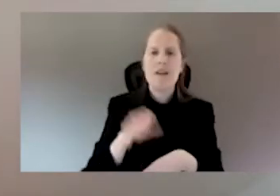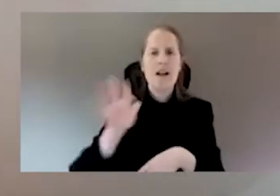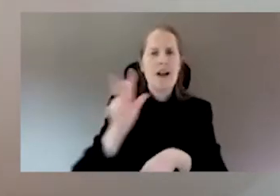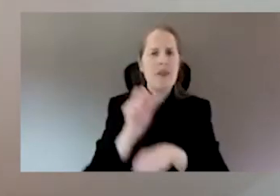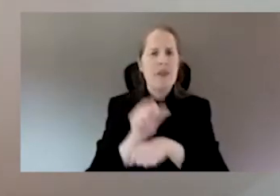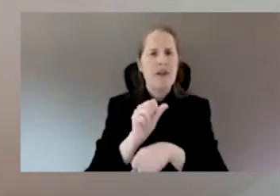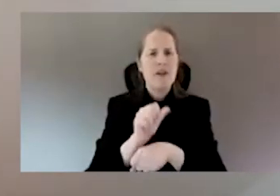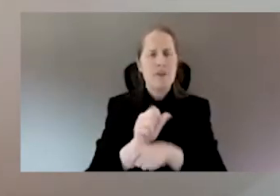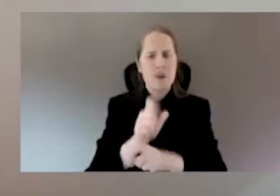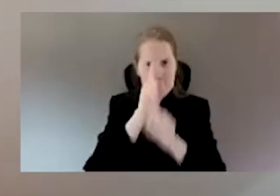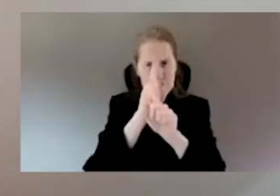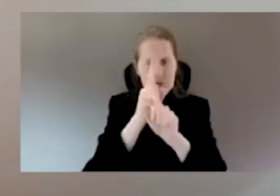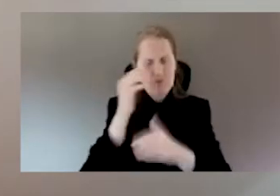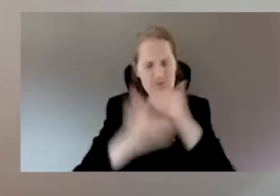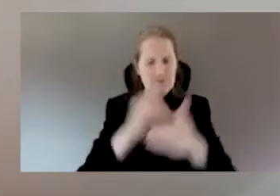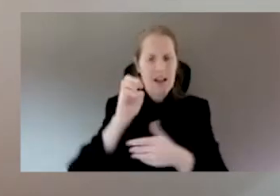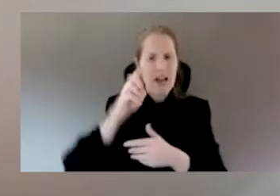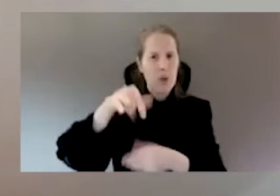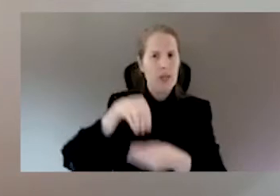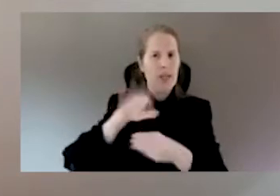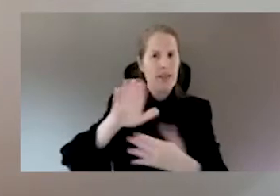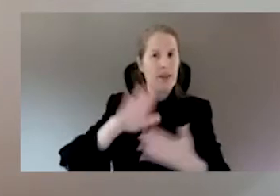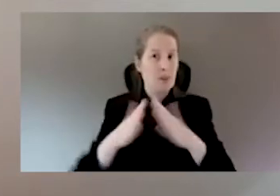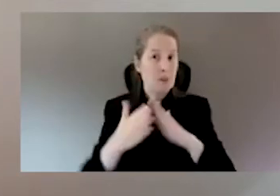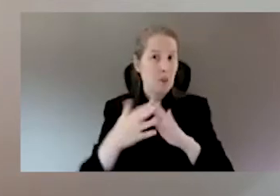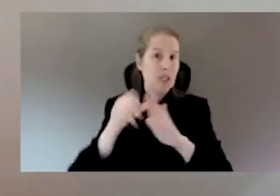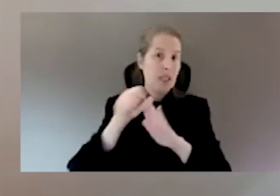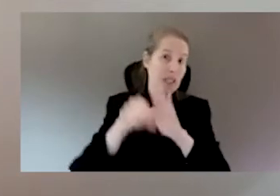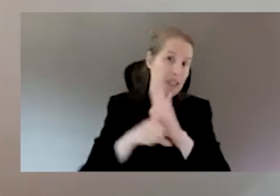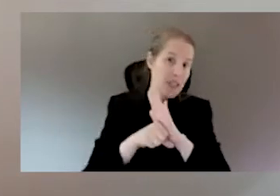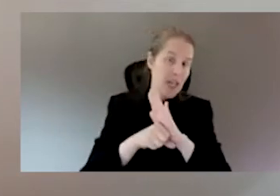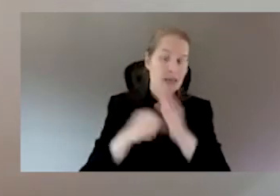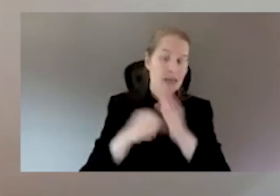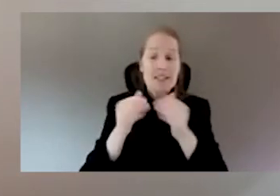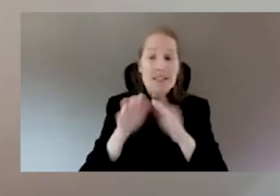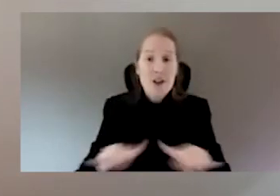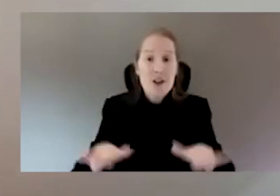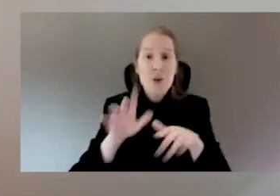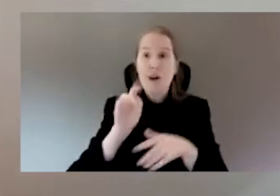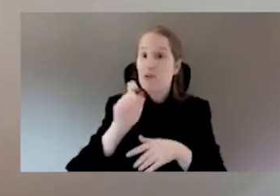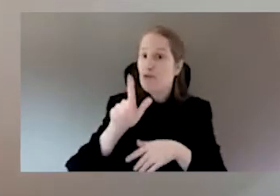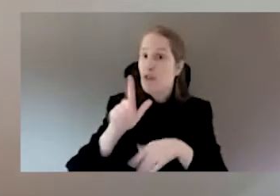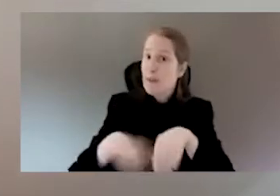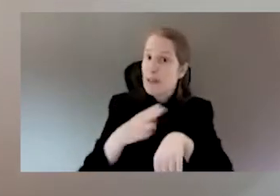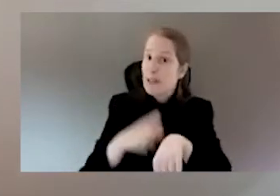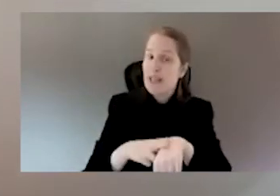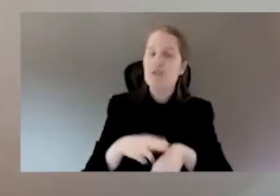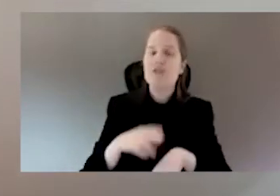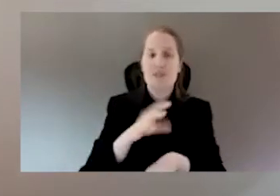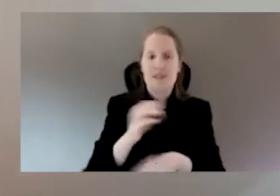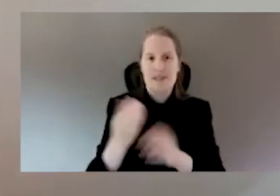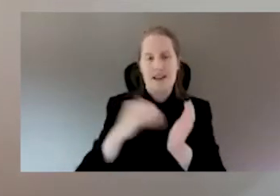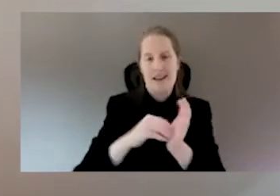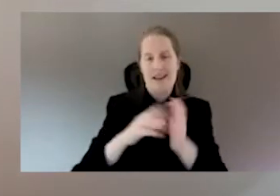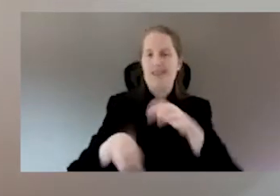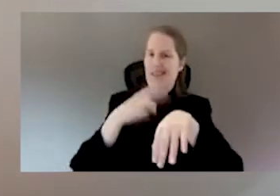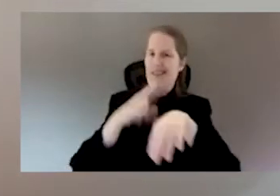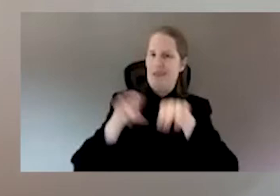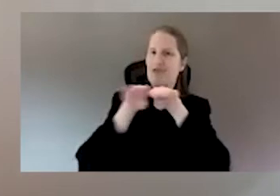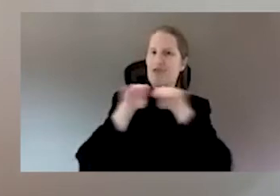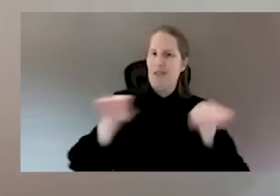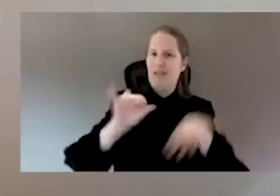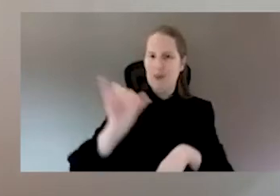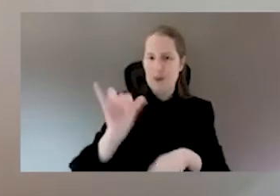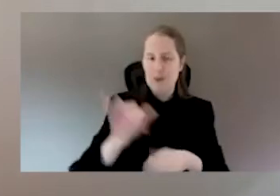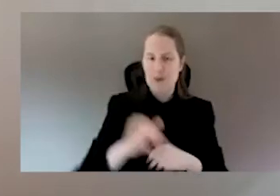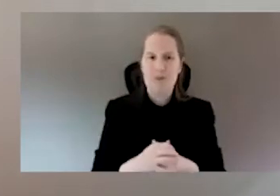equity in their communities, states, territories, tribal nations, and again, nationally. Thank you